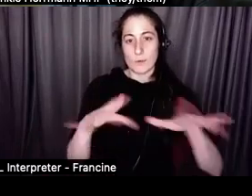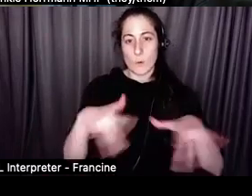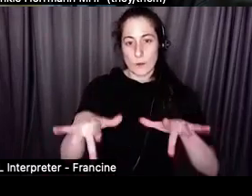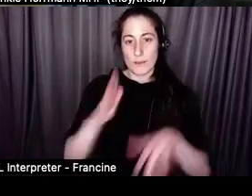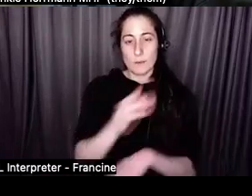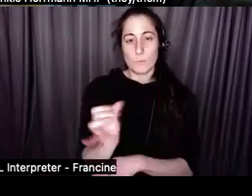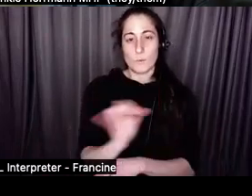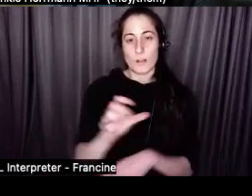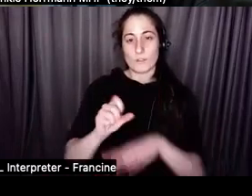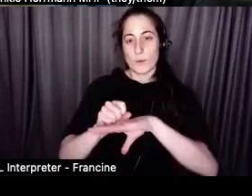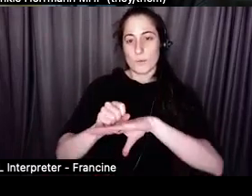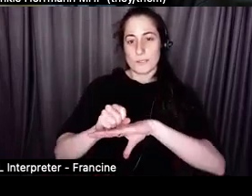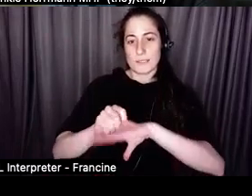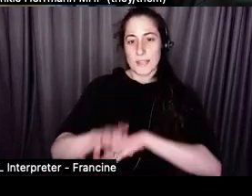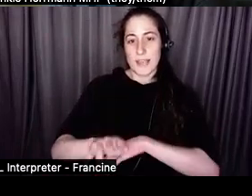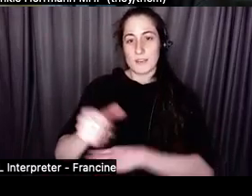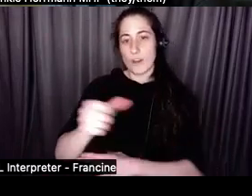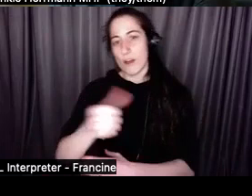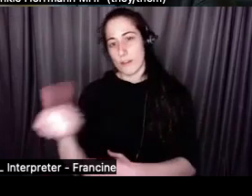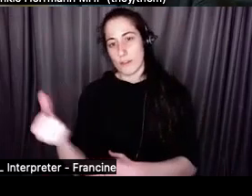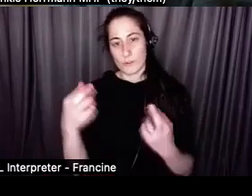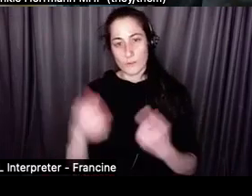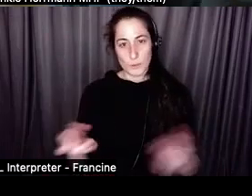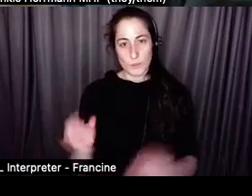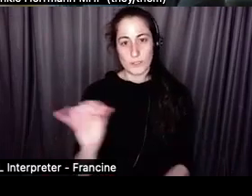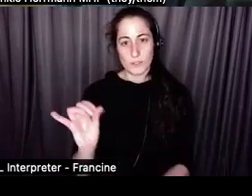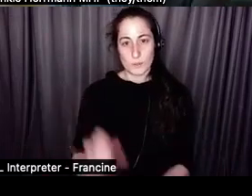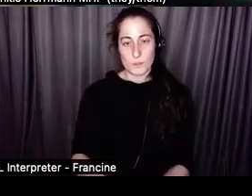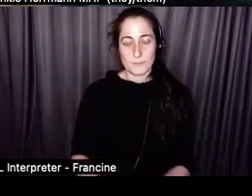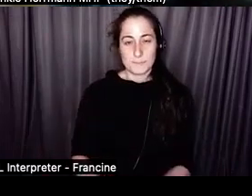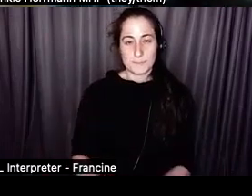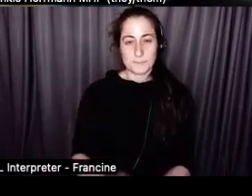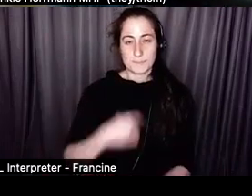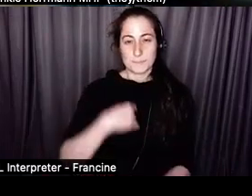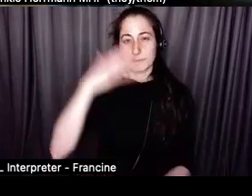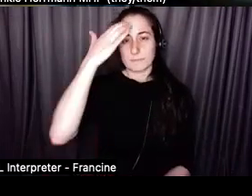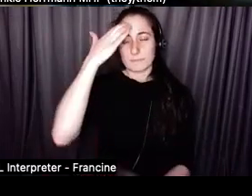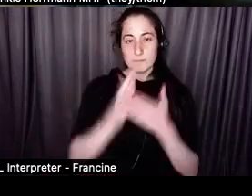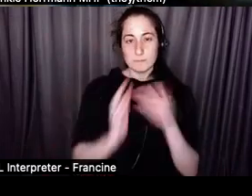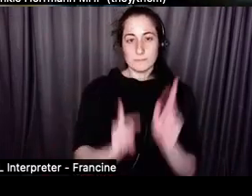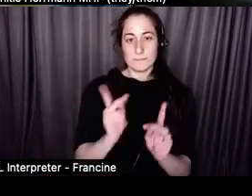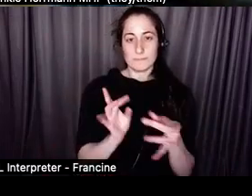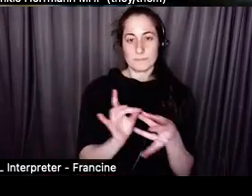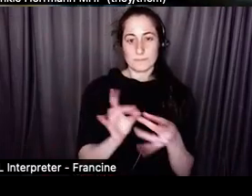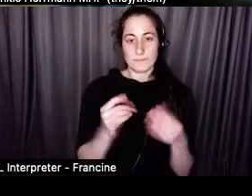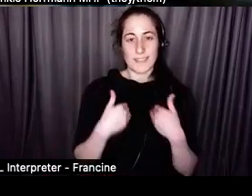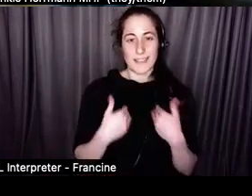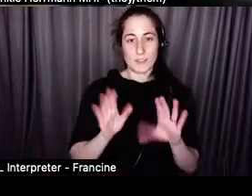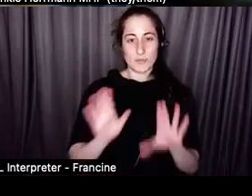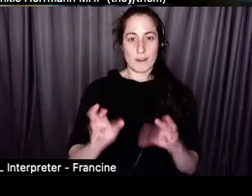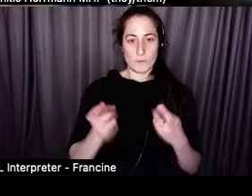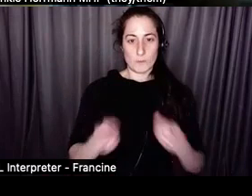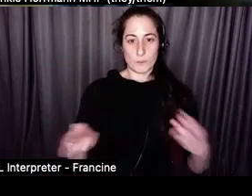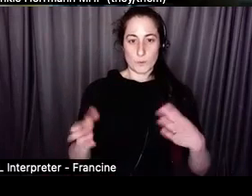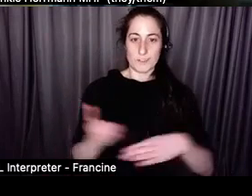sending out, a number of additional resources. I know some folks mentioned that there were some great resources being shared in the chat, and